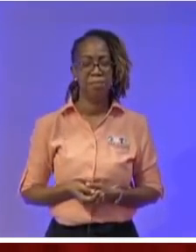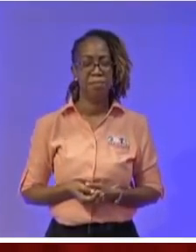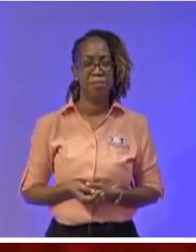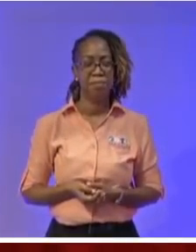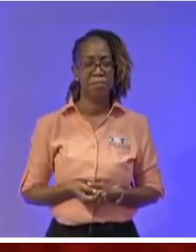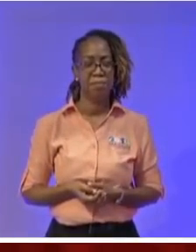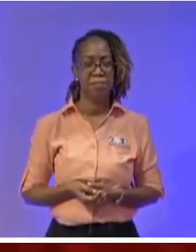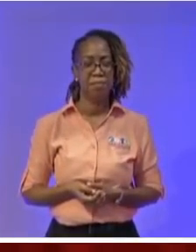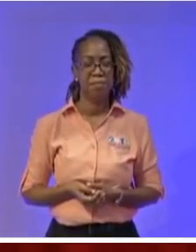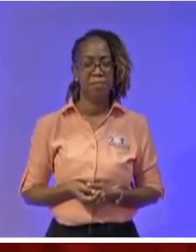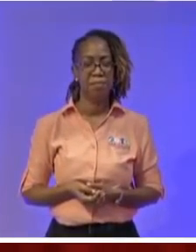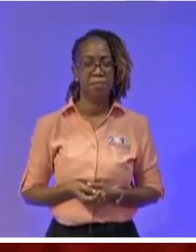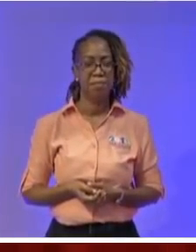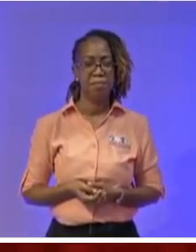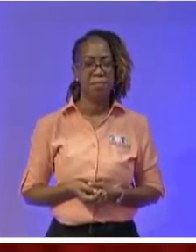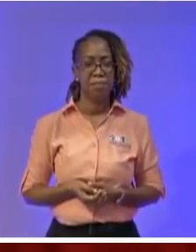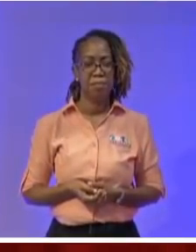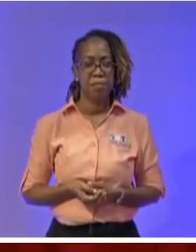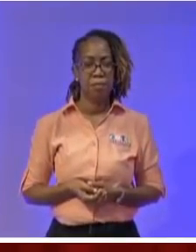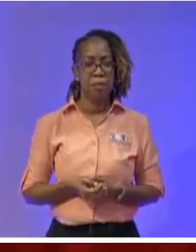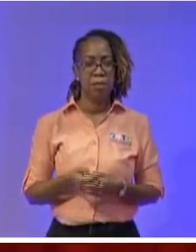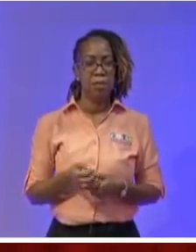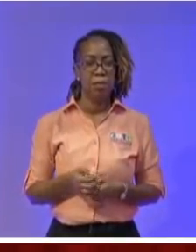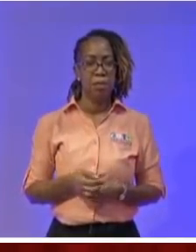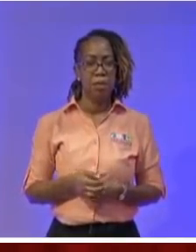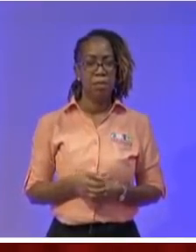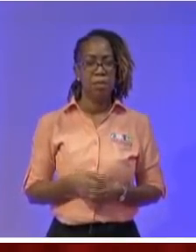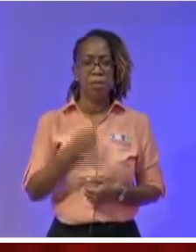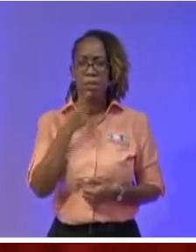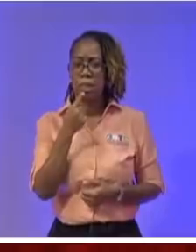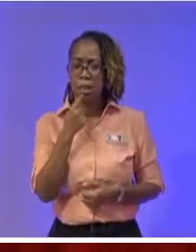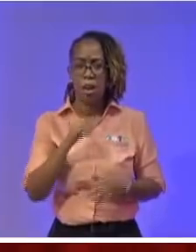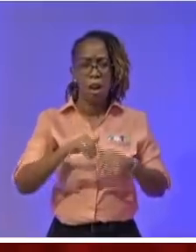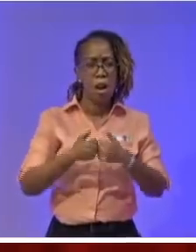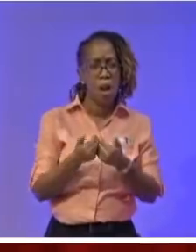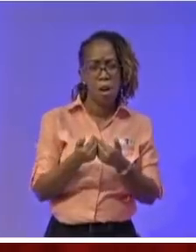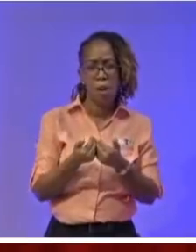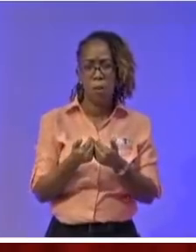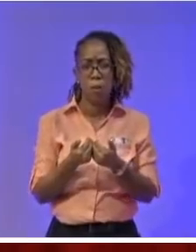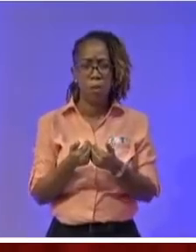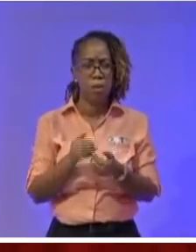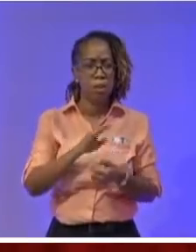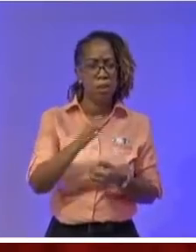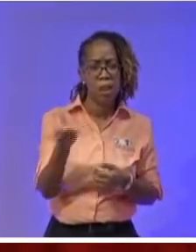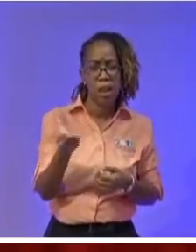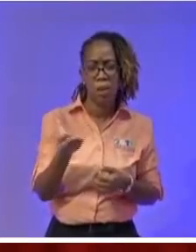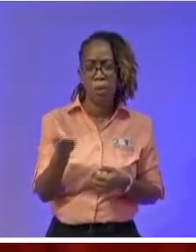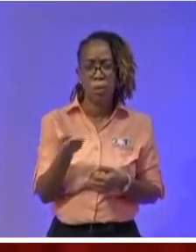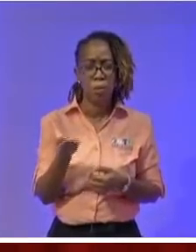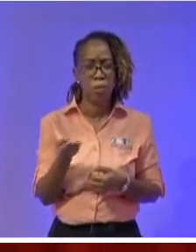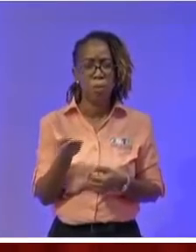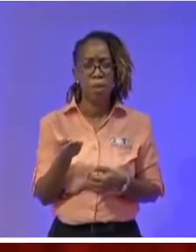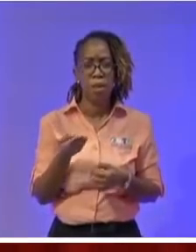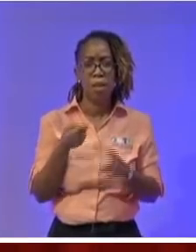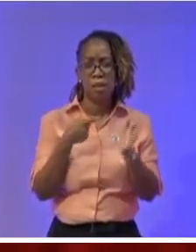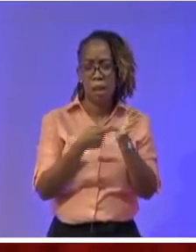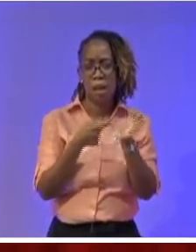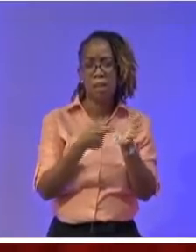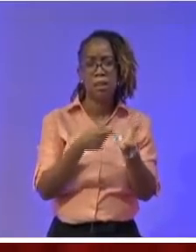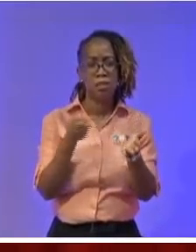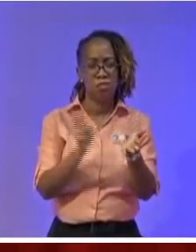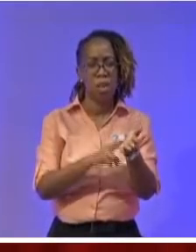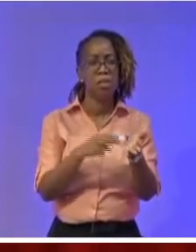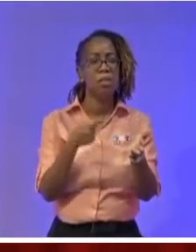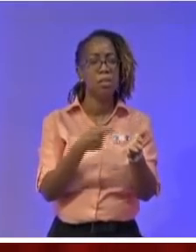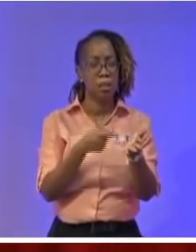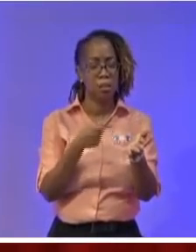deaths are, well, you just stated how those deaths are classified. But we've seen people coming out, as well as